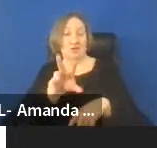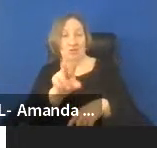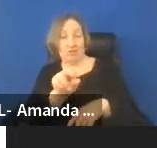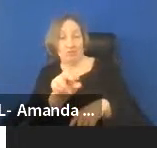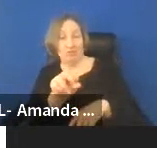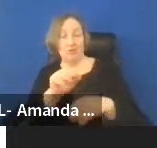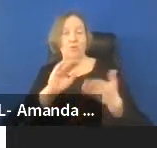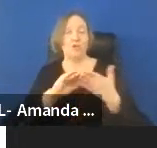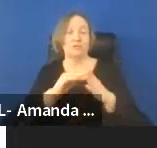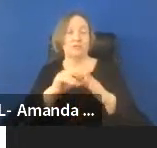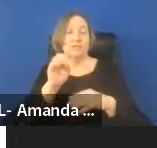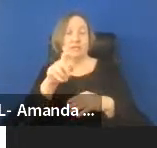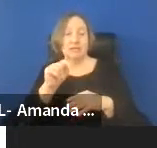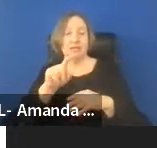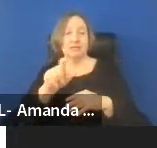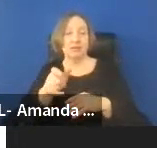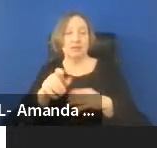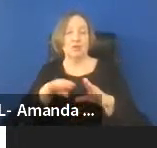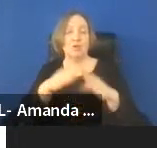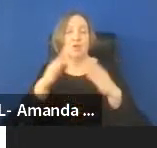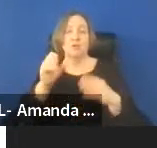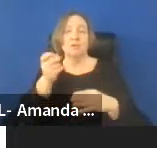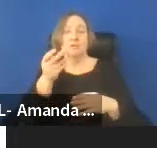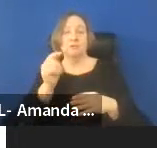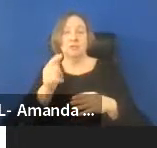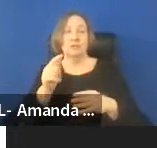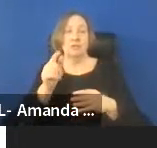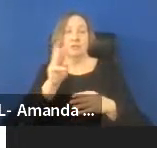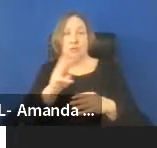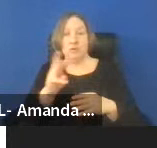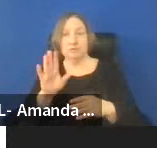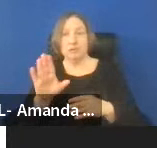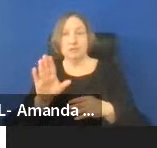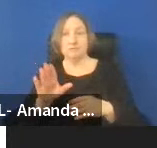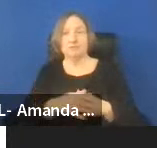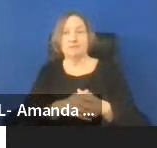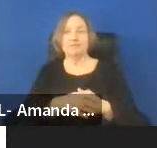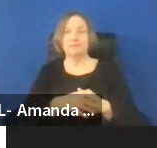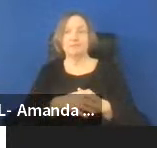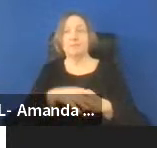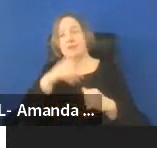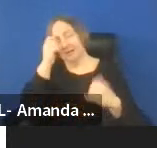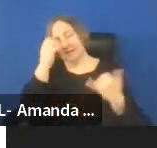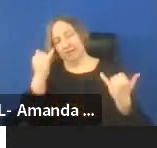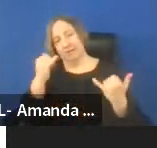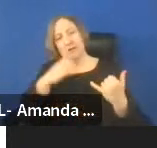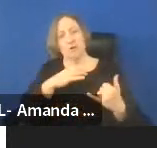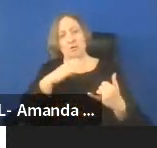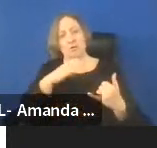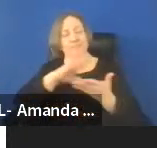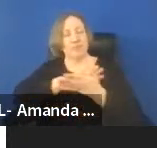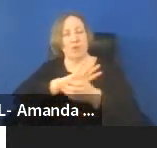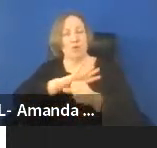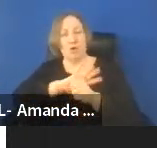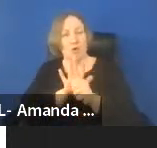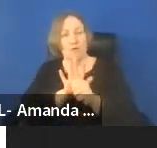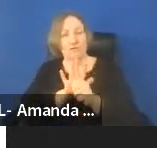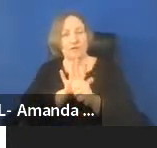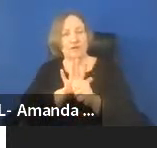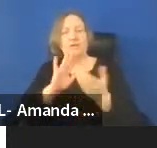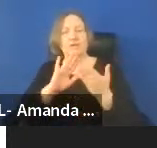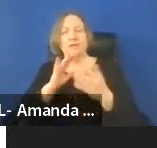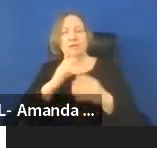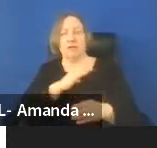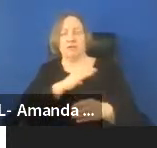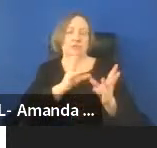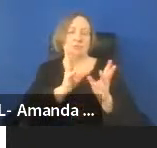the CityNet channel on the OpenSignal website. Because of COVID, Council meetings are being held virtually,